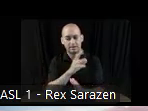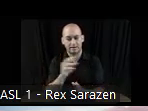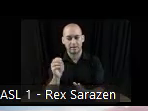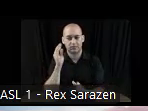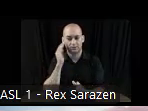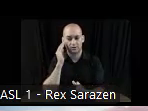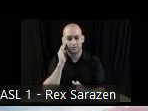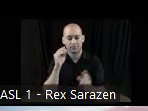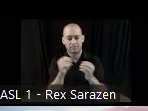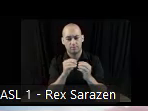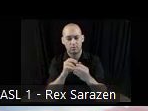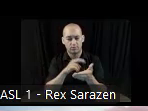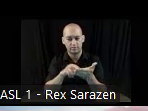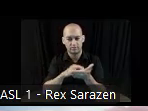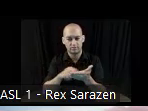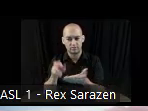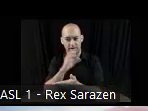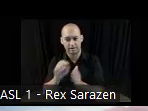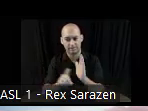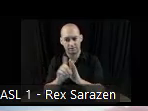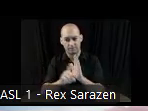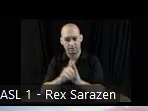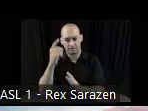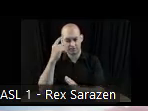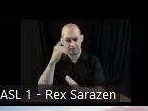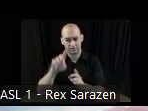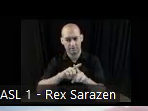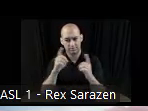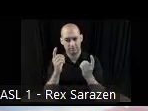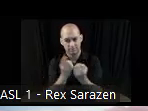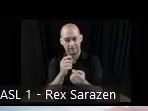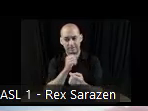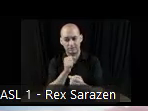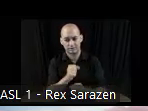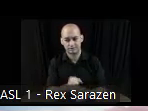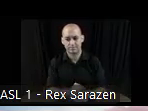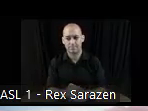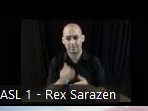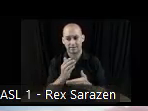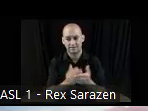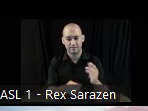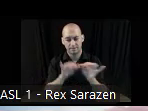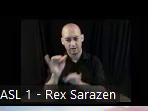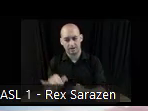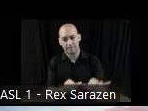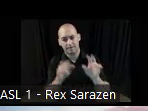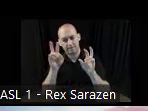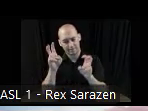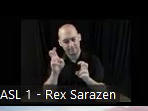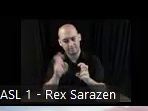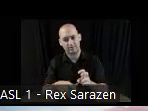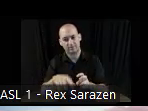further research and develop one for the Department of Aging. And some common themes that we've found